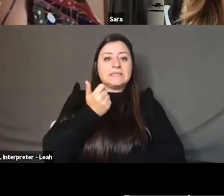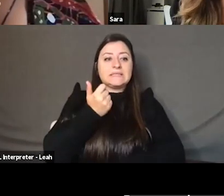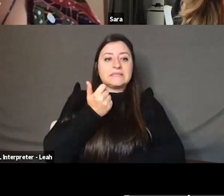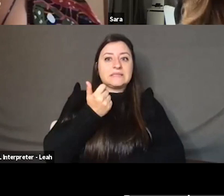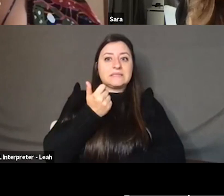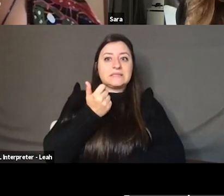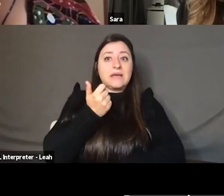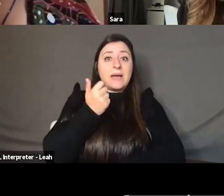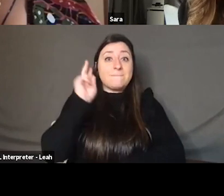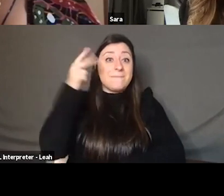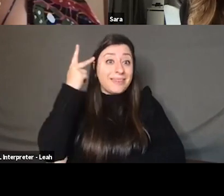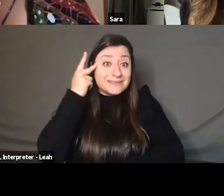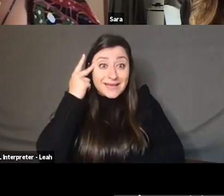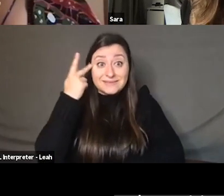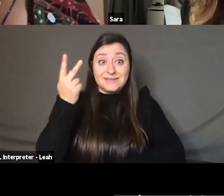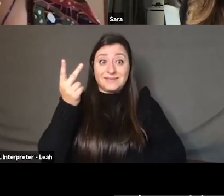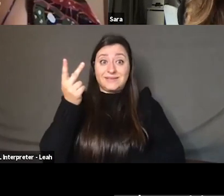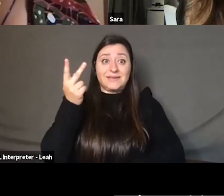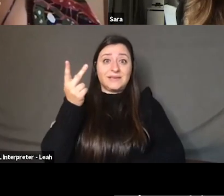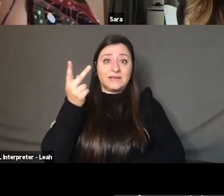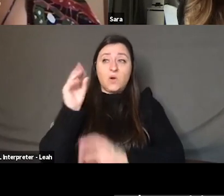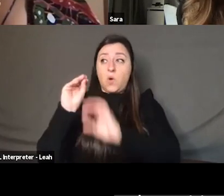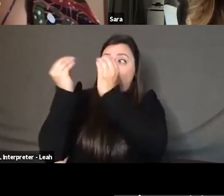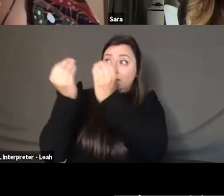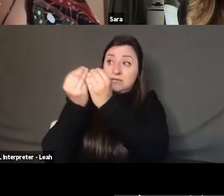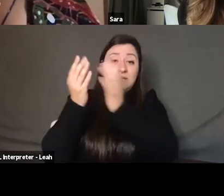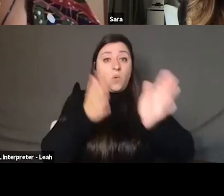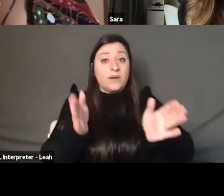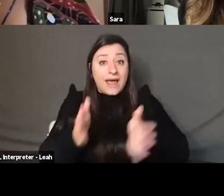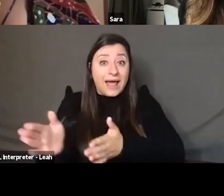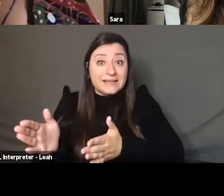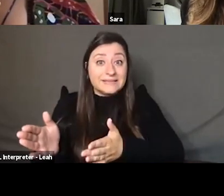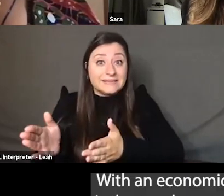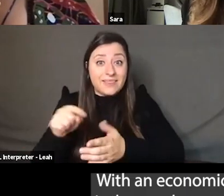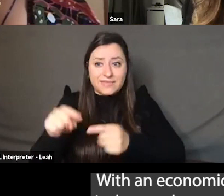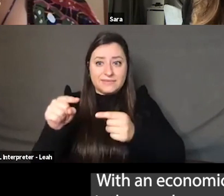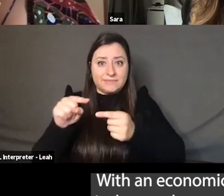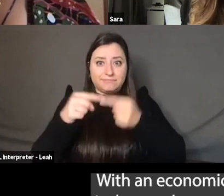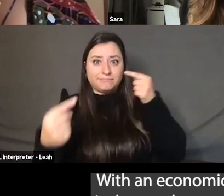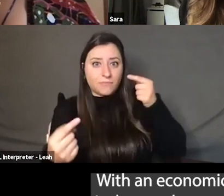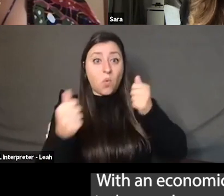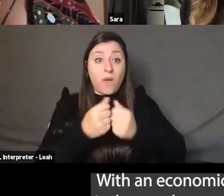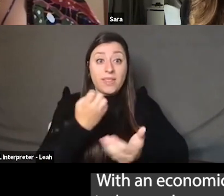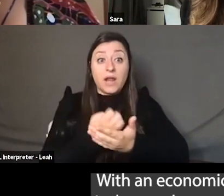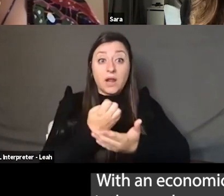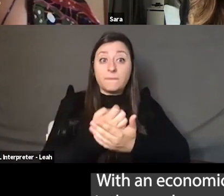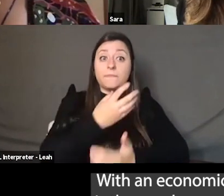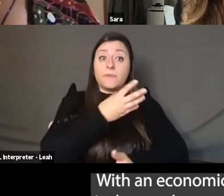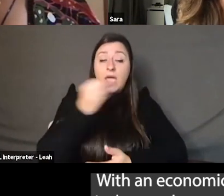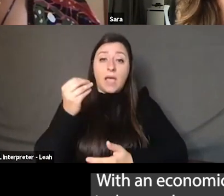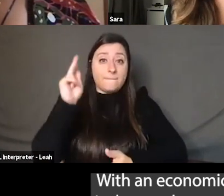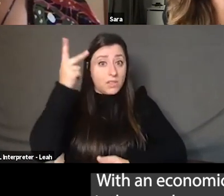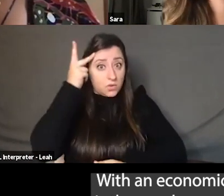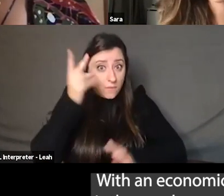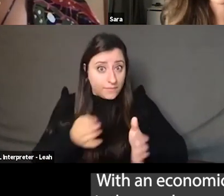Because politicizing and organizing this opposition with an economic and political plan